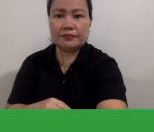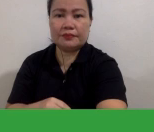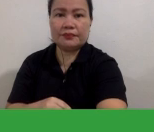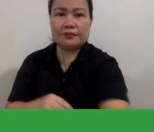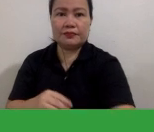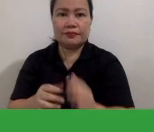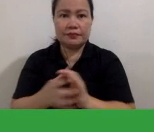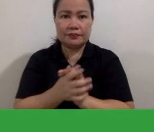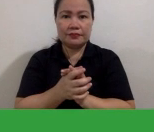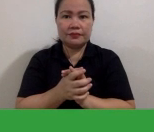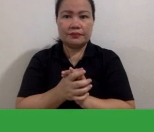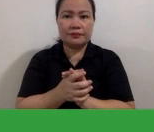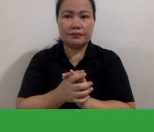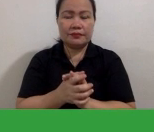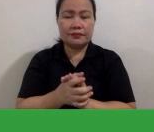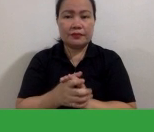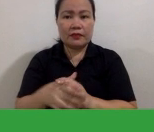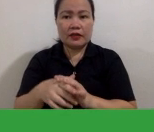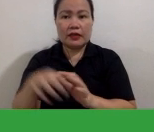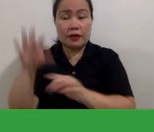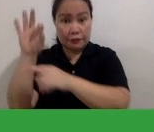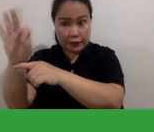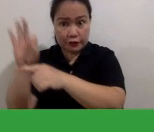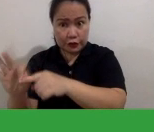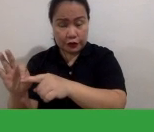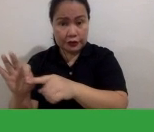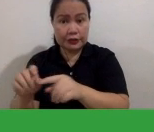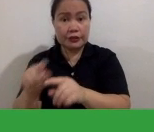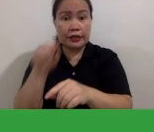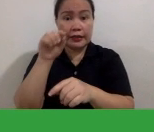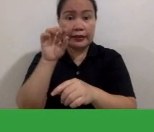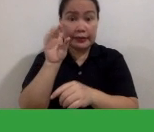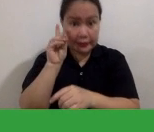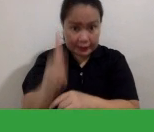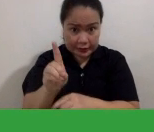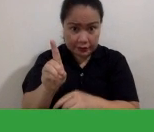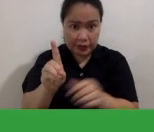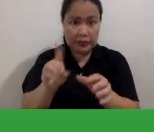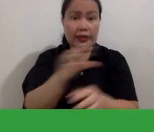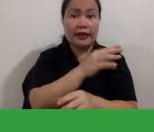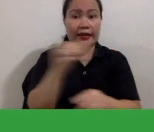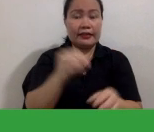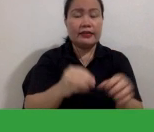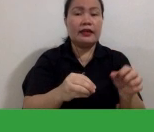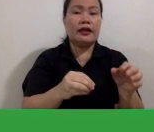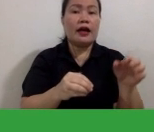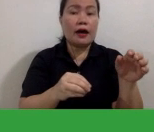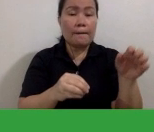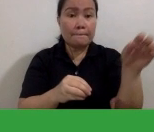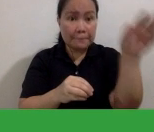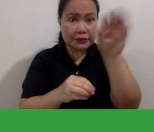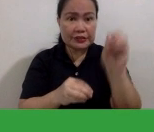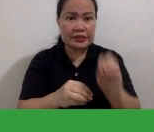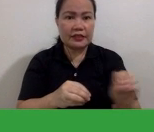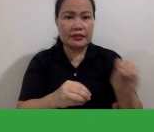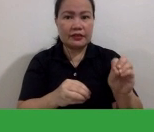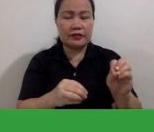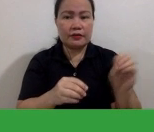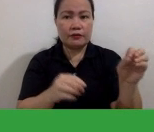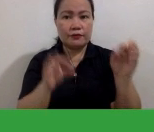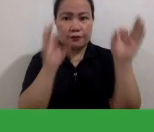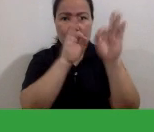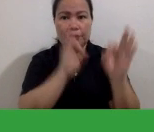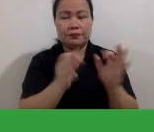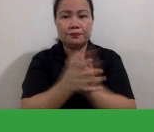So, this is the fraction form, this is the decimal form, and then this is the percent form.